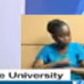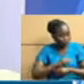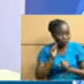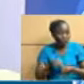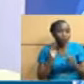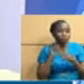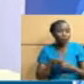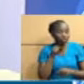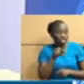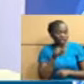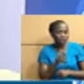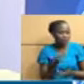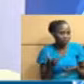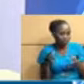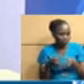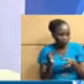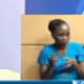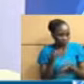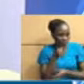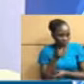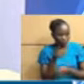that exclusive category. Yes.